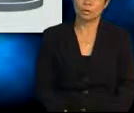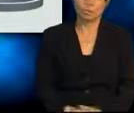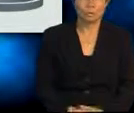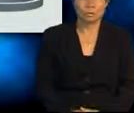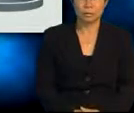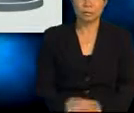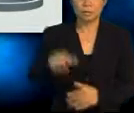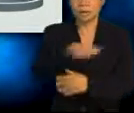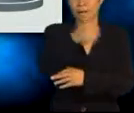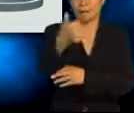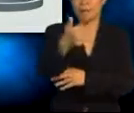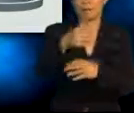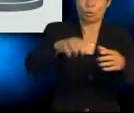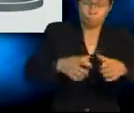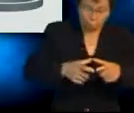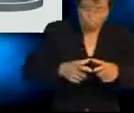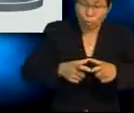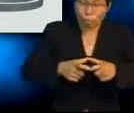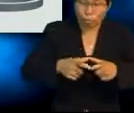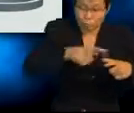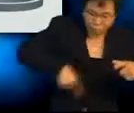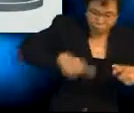Ooh, another hole.